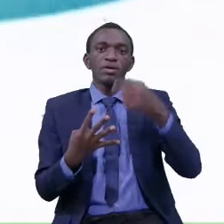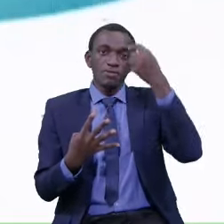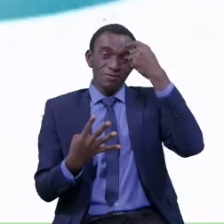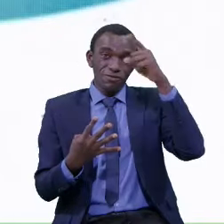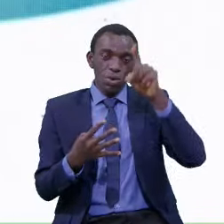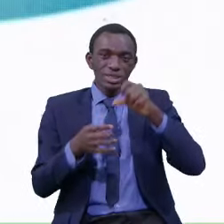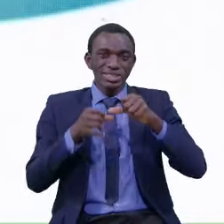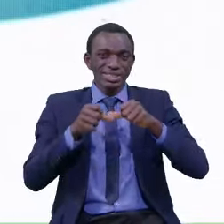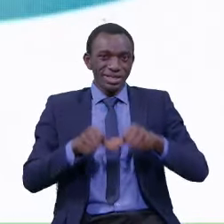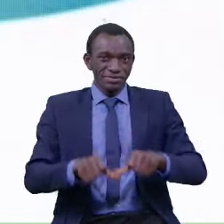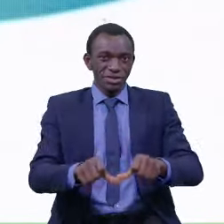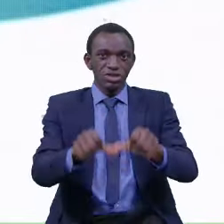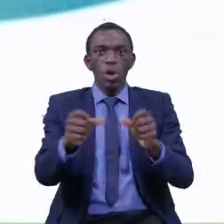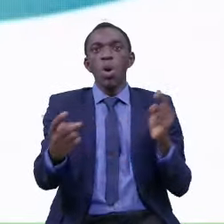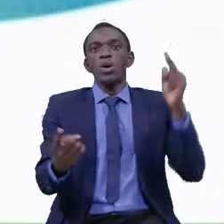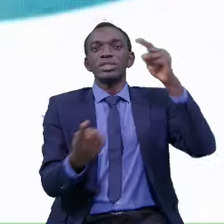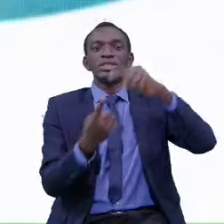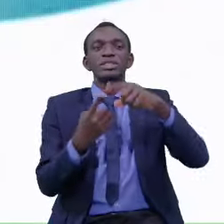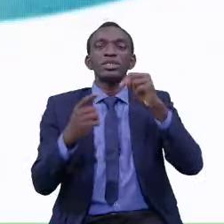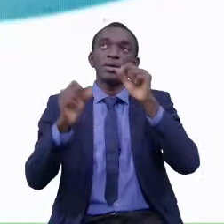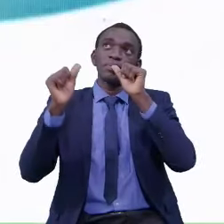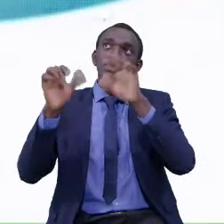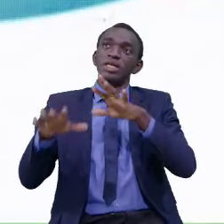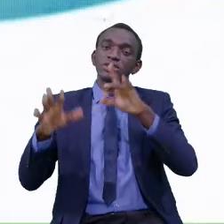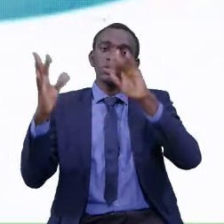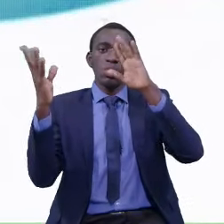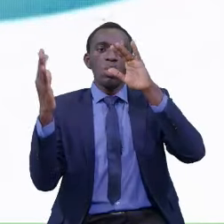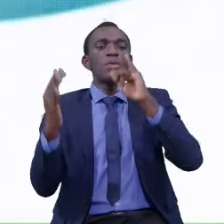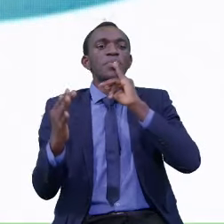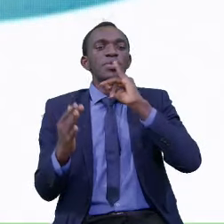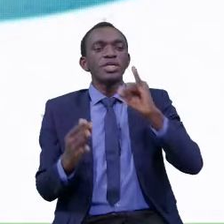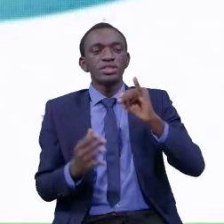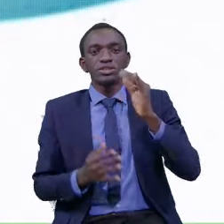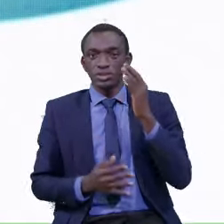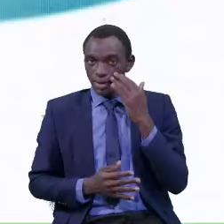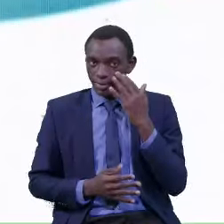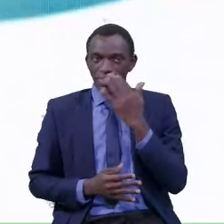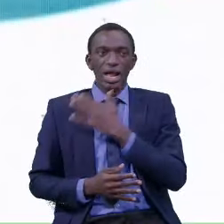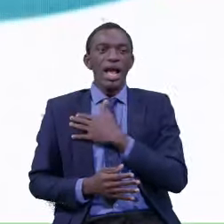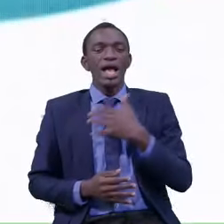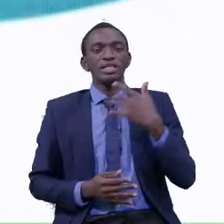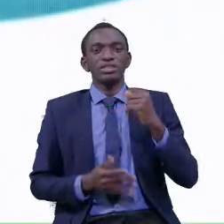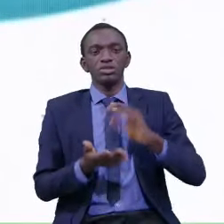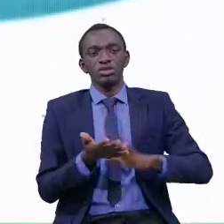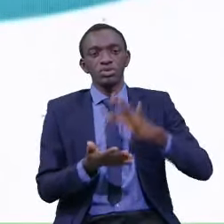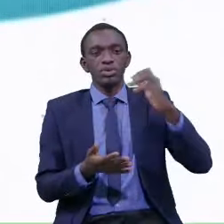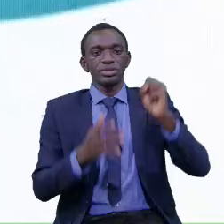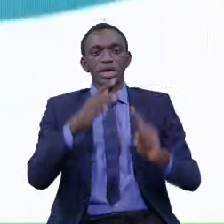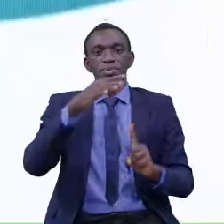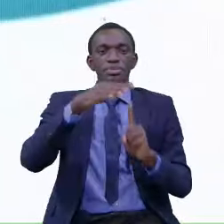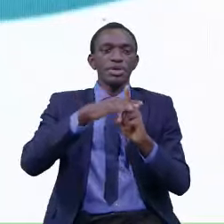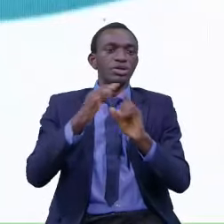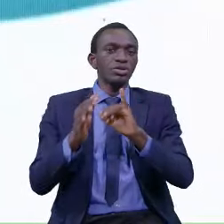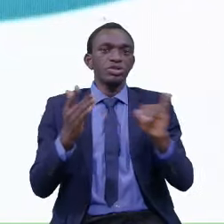the blessed hope is realized and the glorious appearing of the great